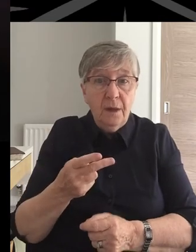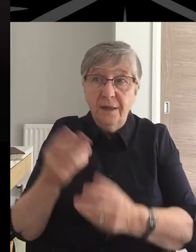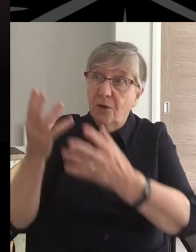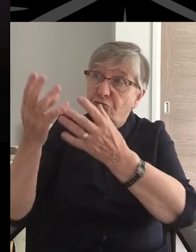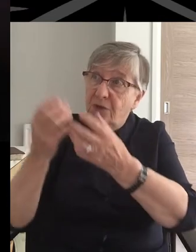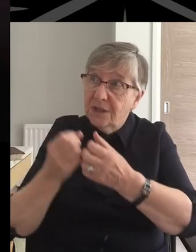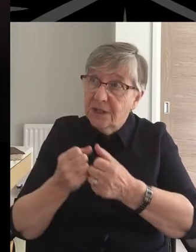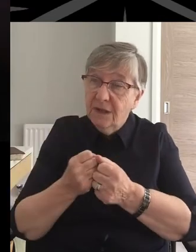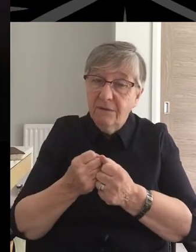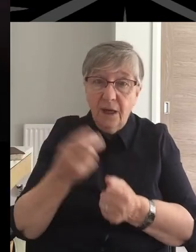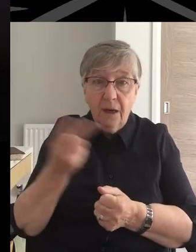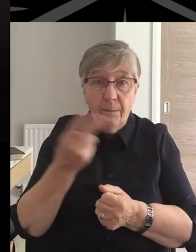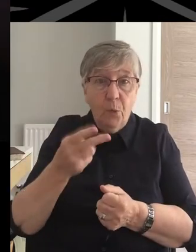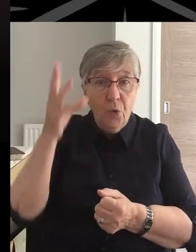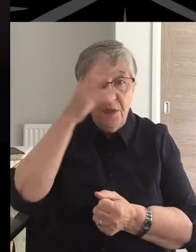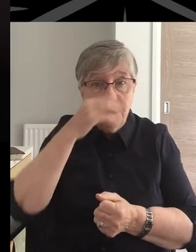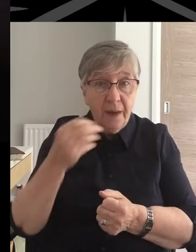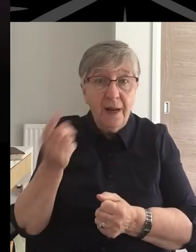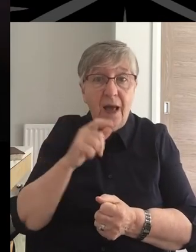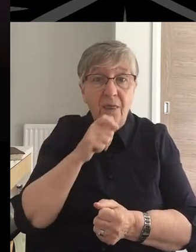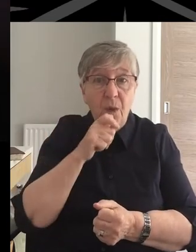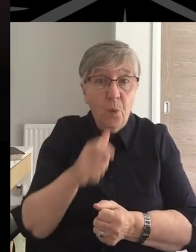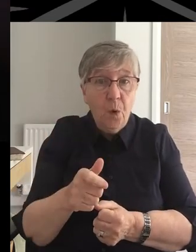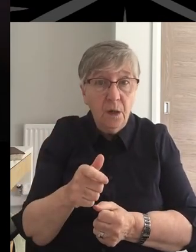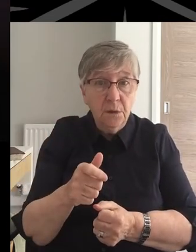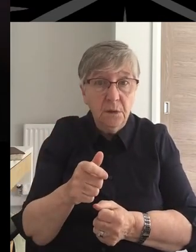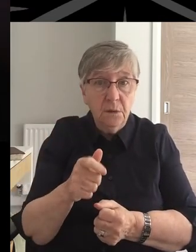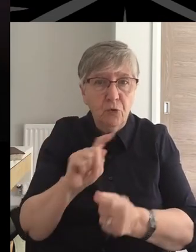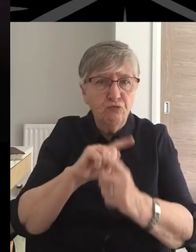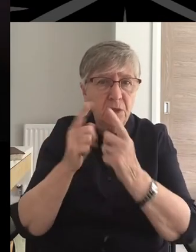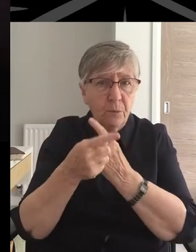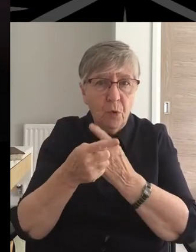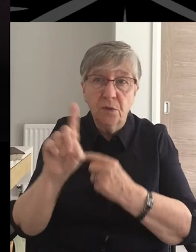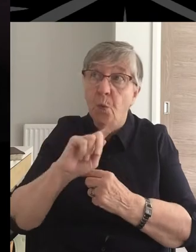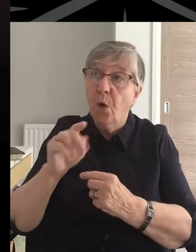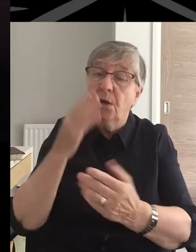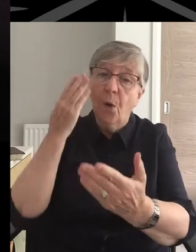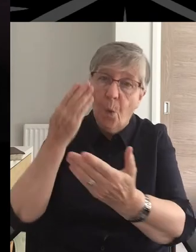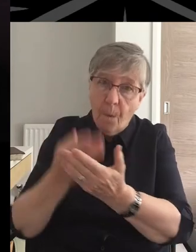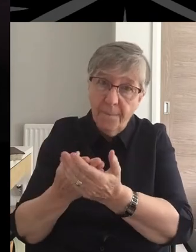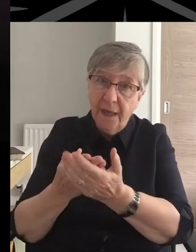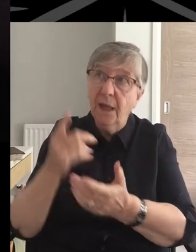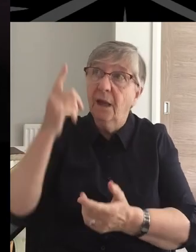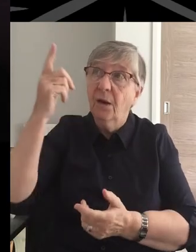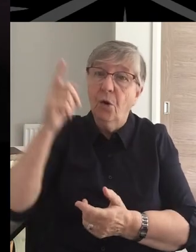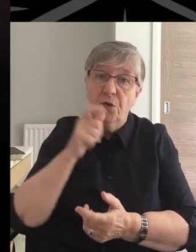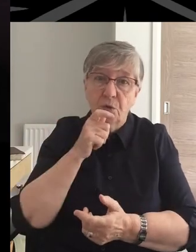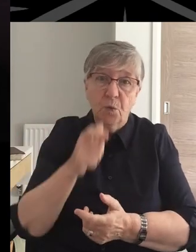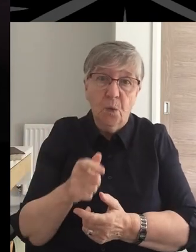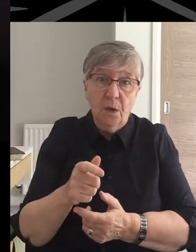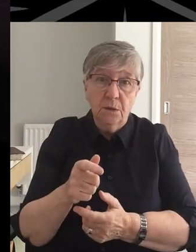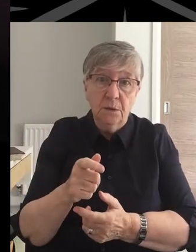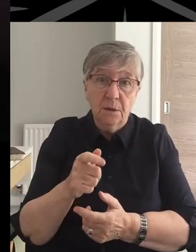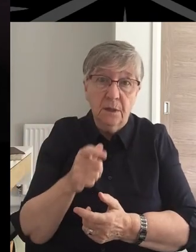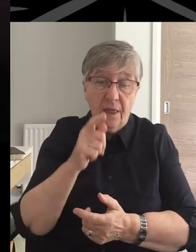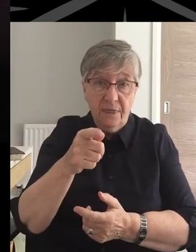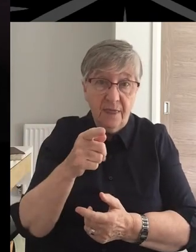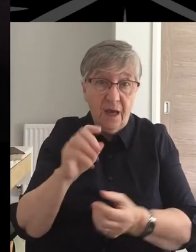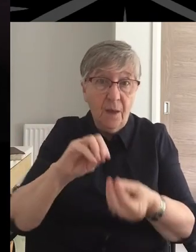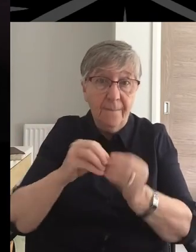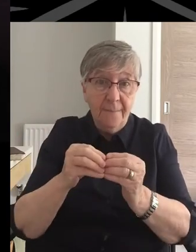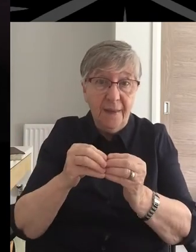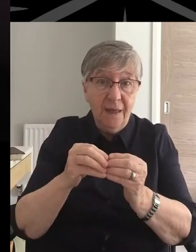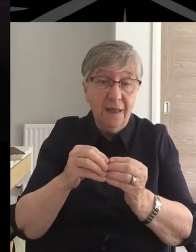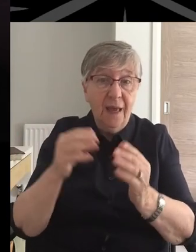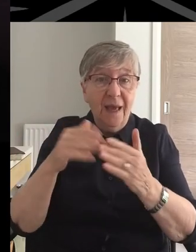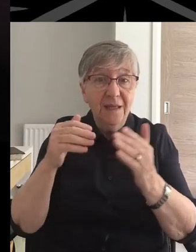receiving both the Spirit and the Word, the response then is to obey. And that's what set Ezekiel apart. He was going to a